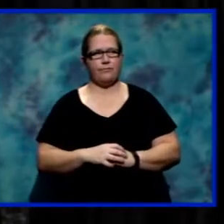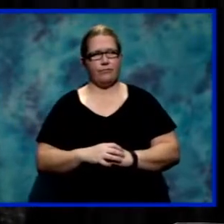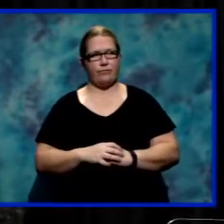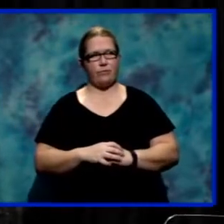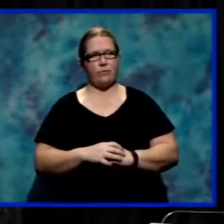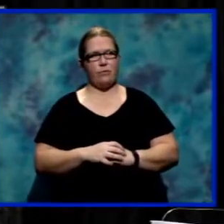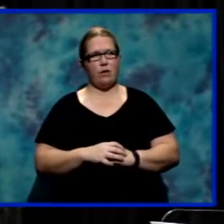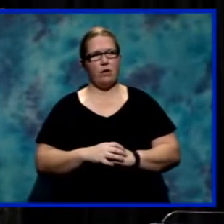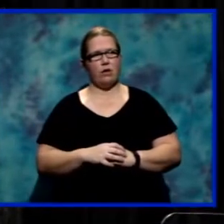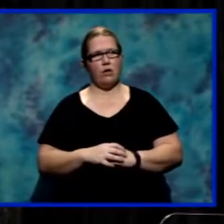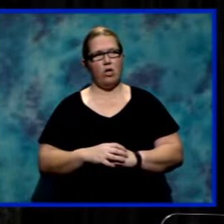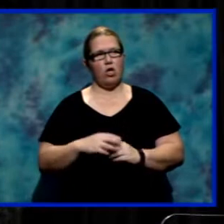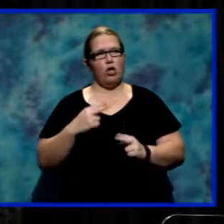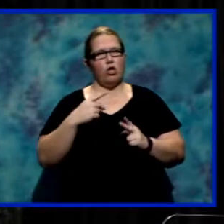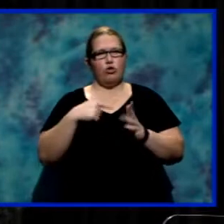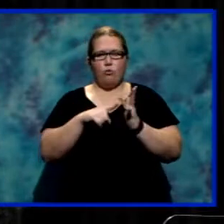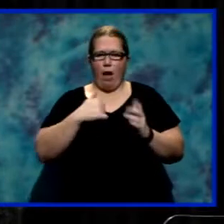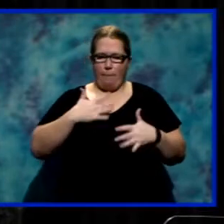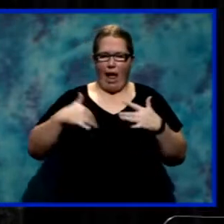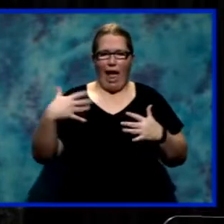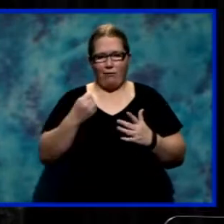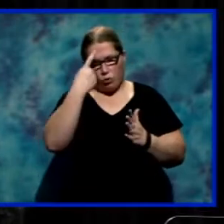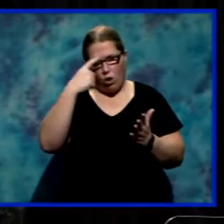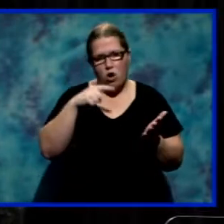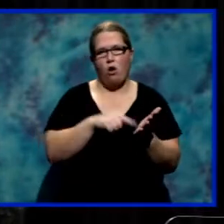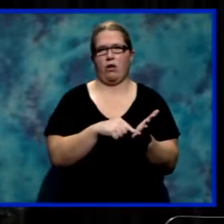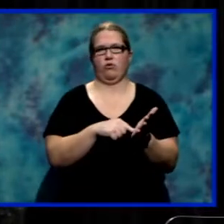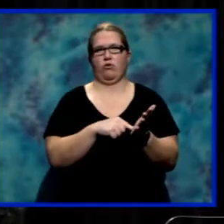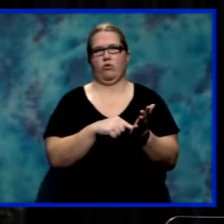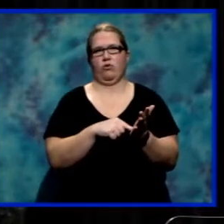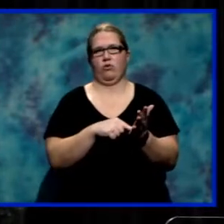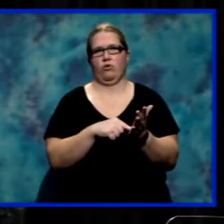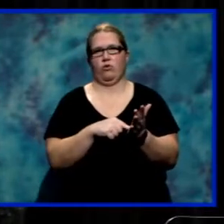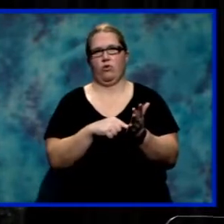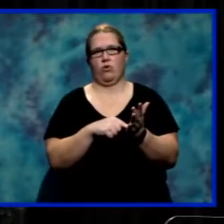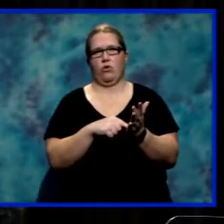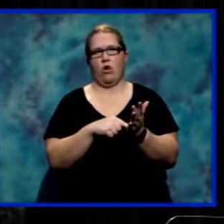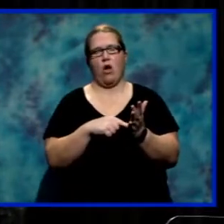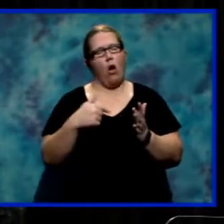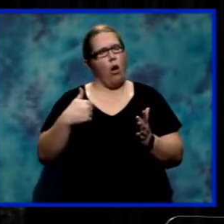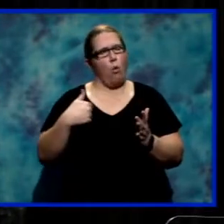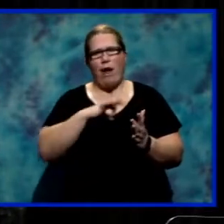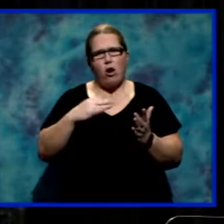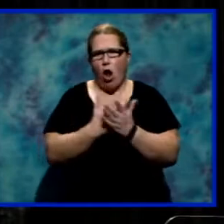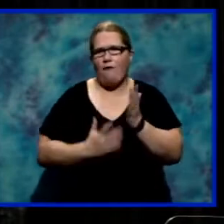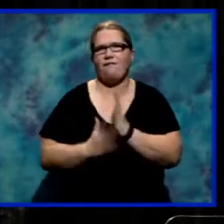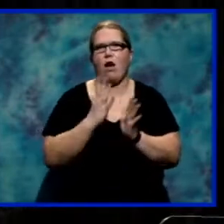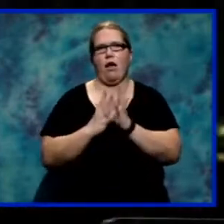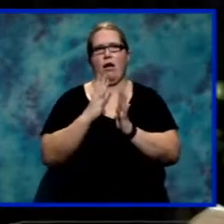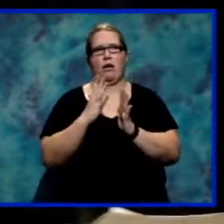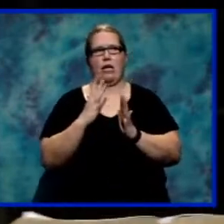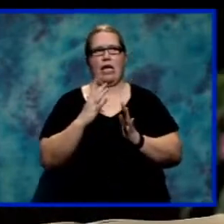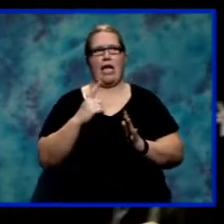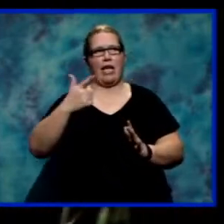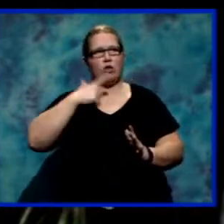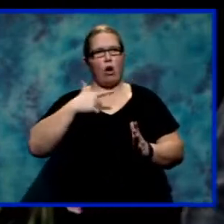to my pain, I've got to acknowledge here in Australia, largely, we're not on fire. There's a reason why